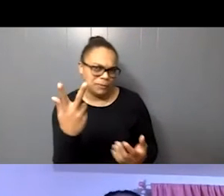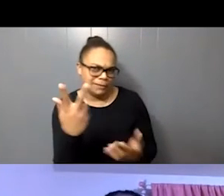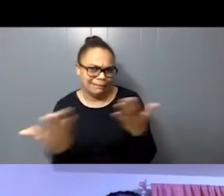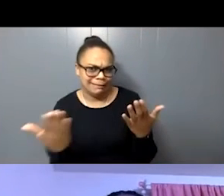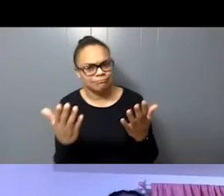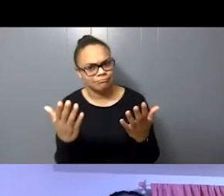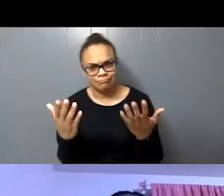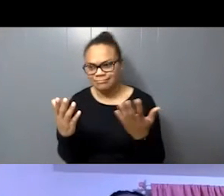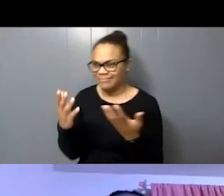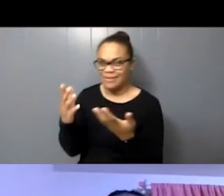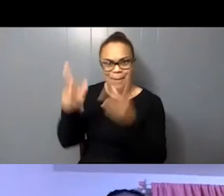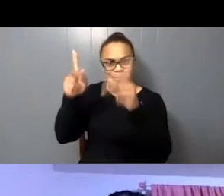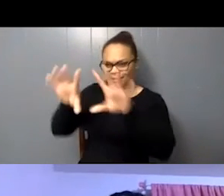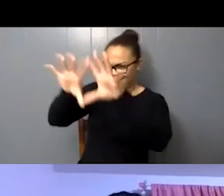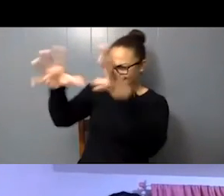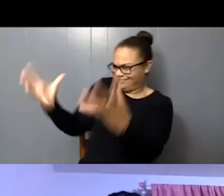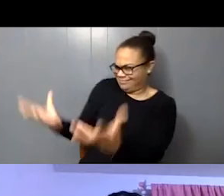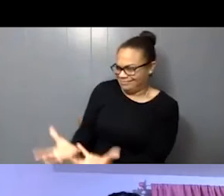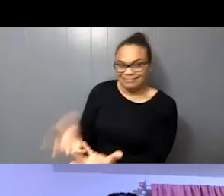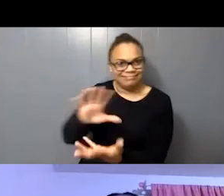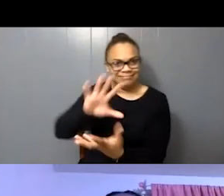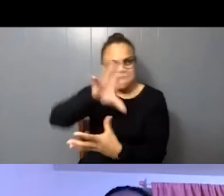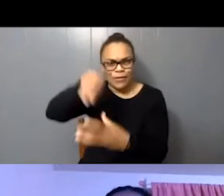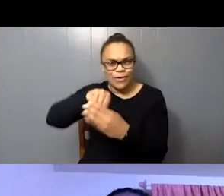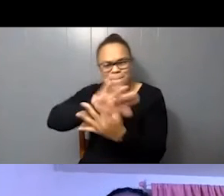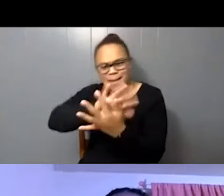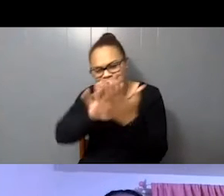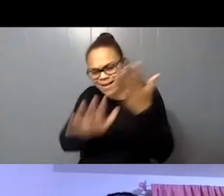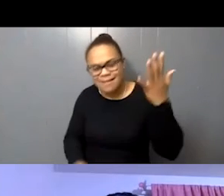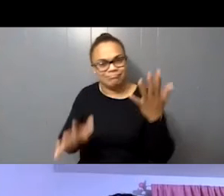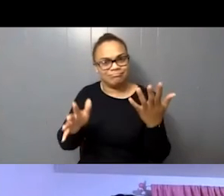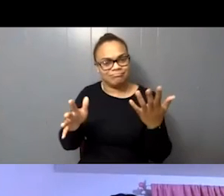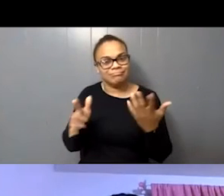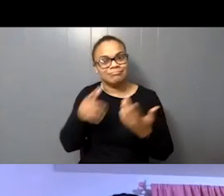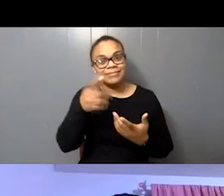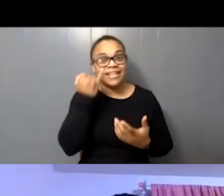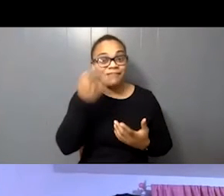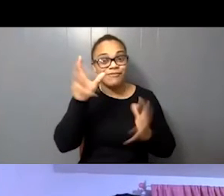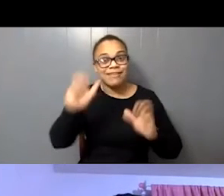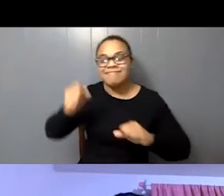the first step towards changing. Just recognizing it and embracing it. It's going to help you.